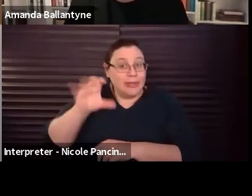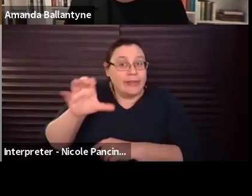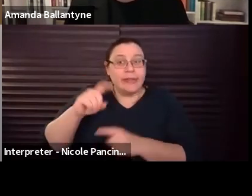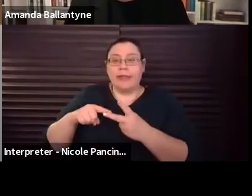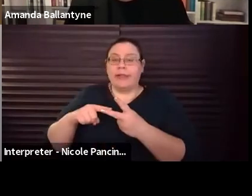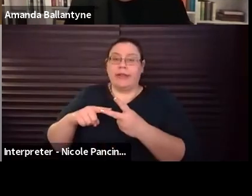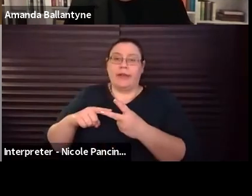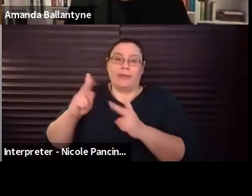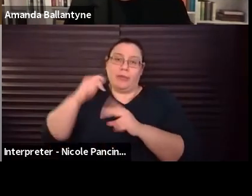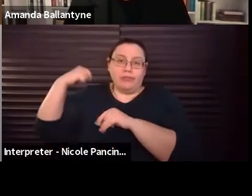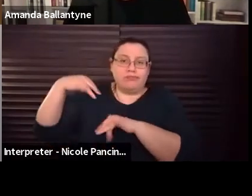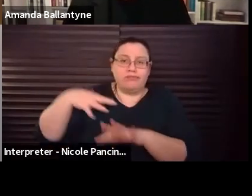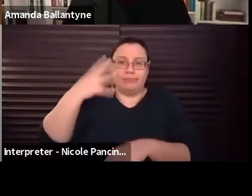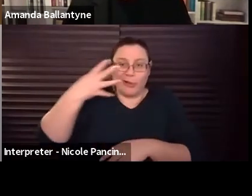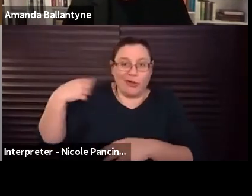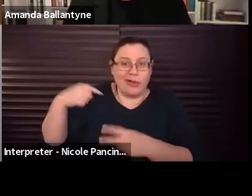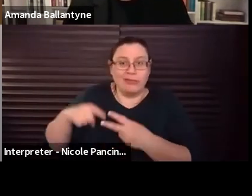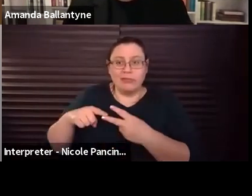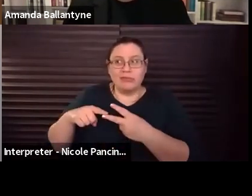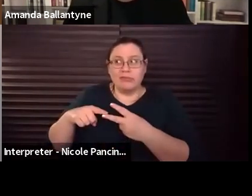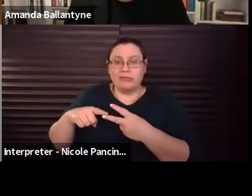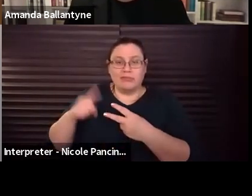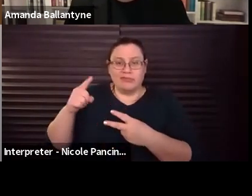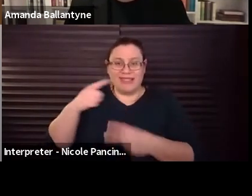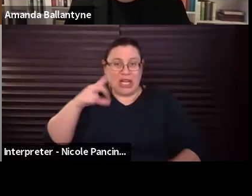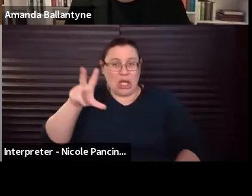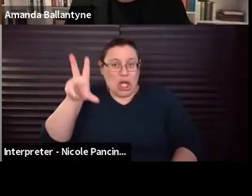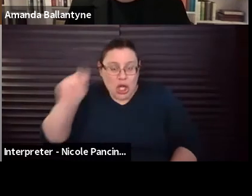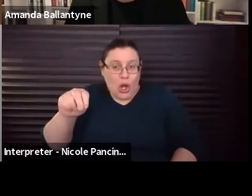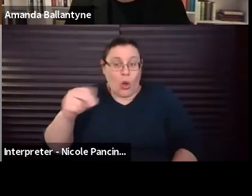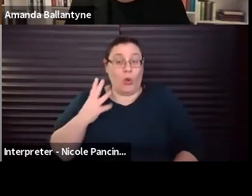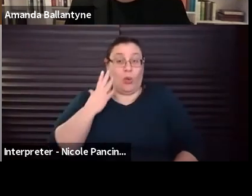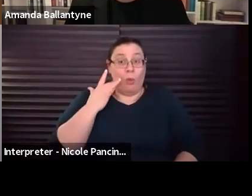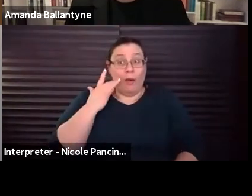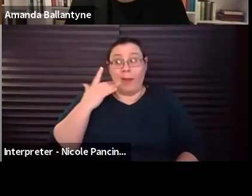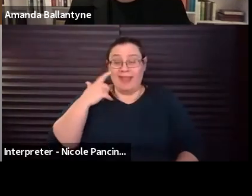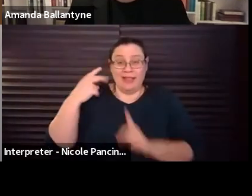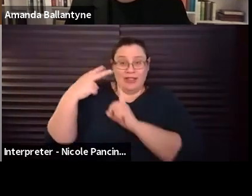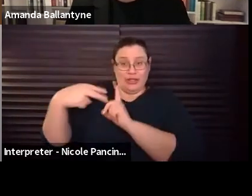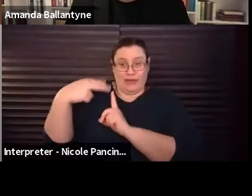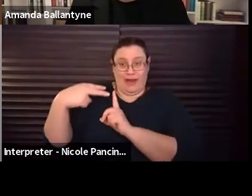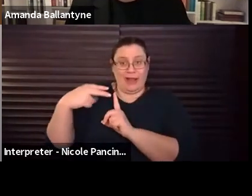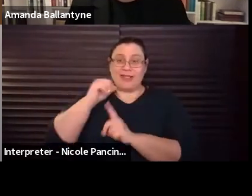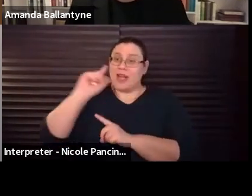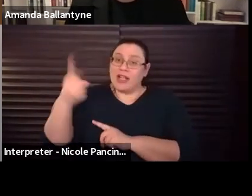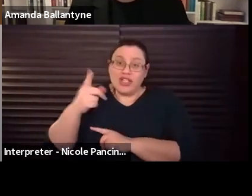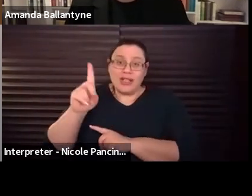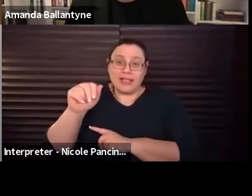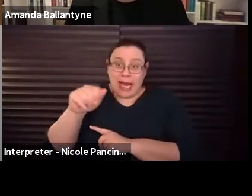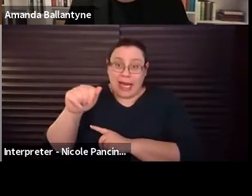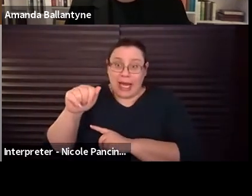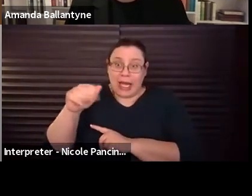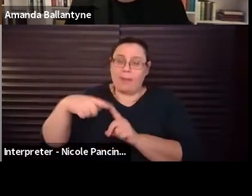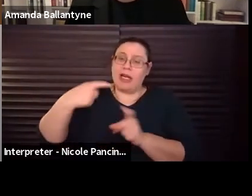immigrants, they have said no, because the fact of the matter is the surveillance is not just about their data, it's about the control of